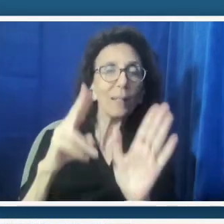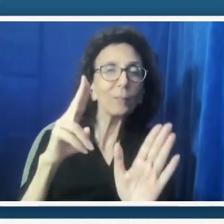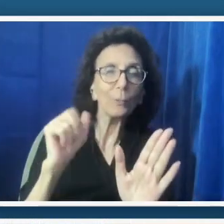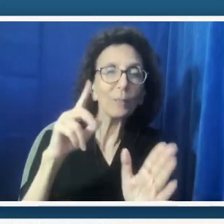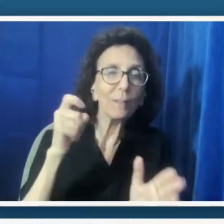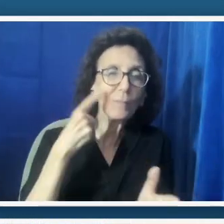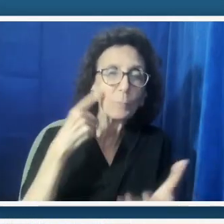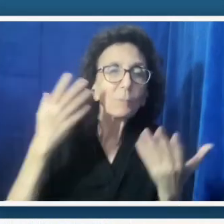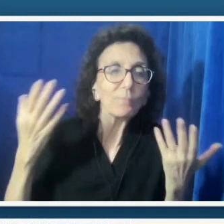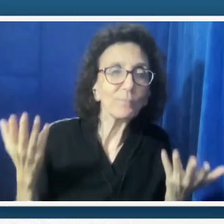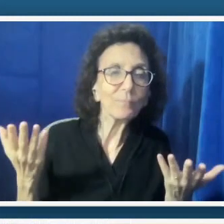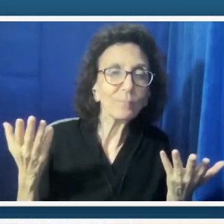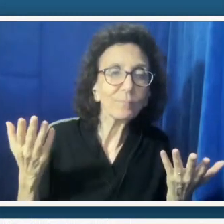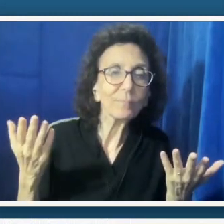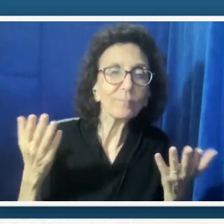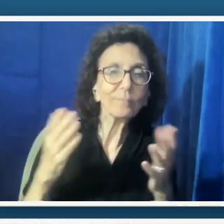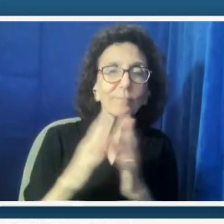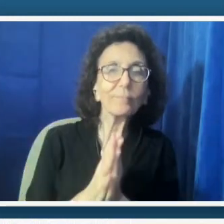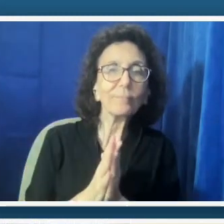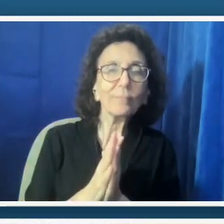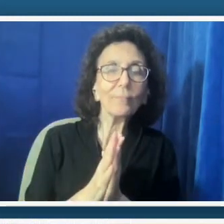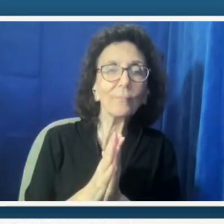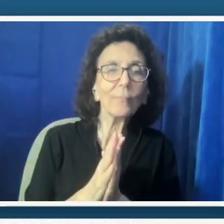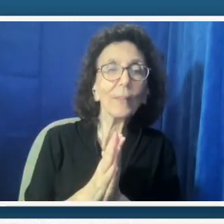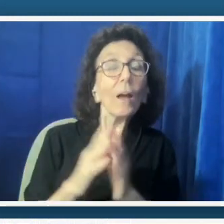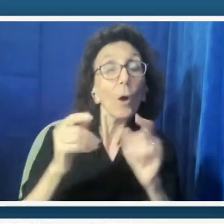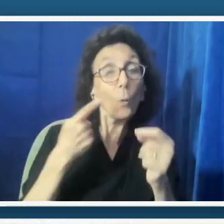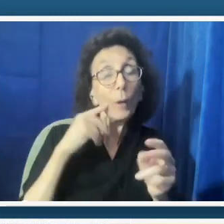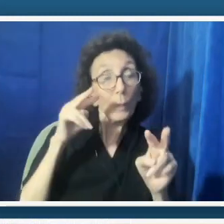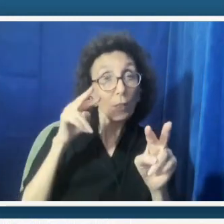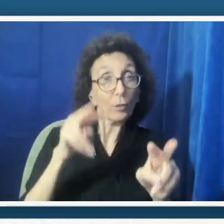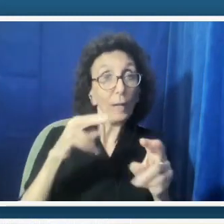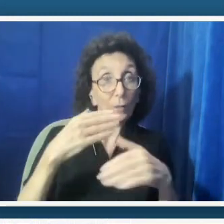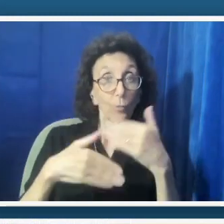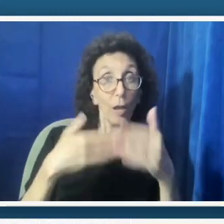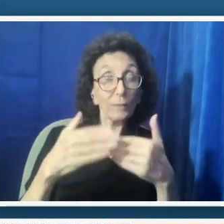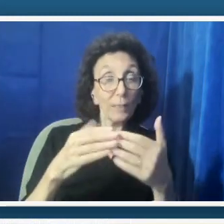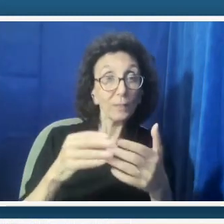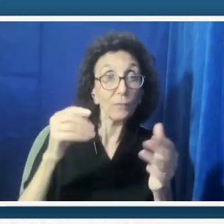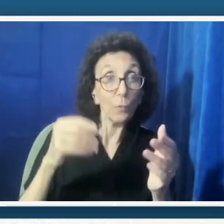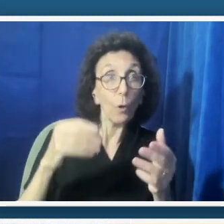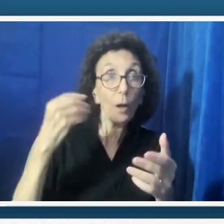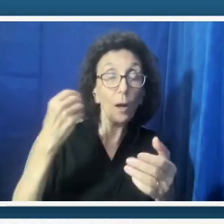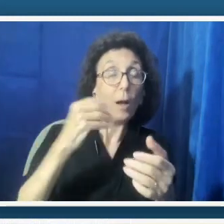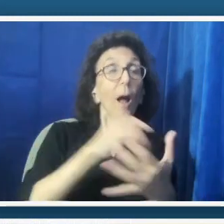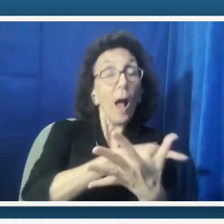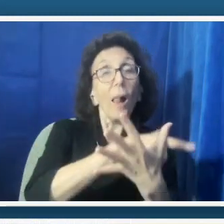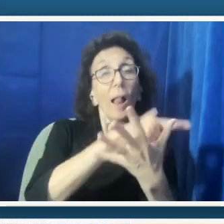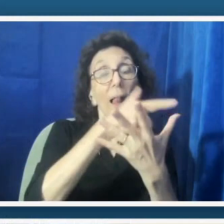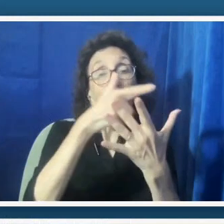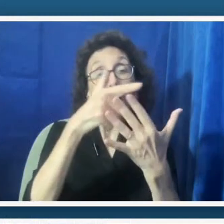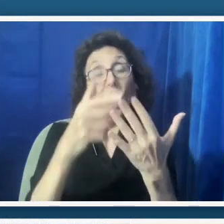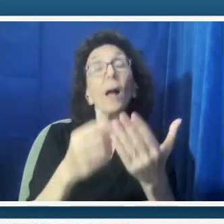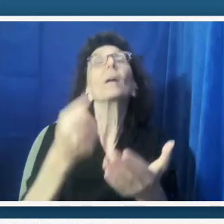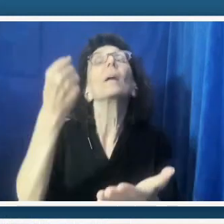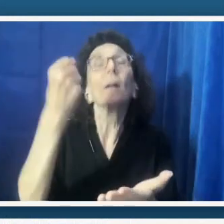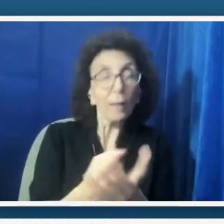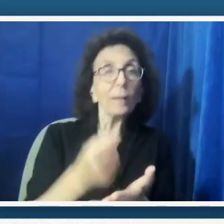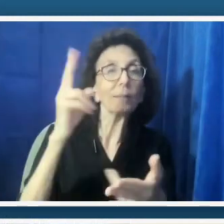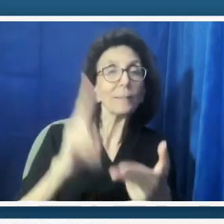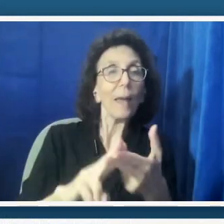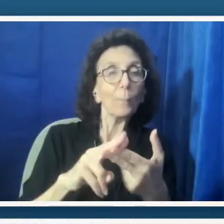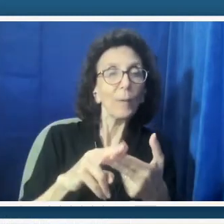government. So when we look at the process of getting a stamp issued and the resulting realization that it is just a small group